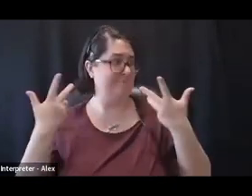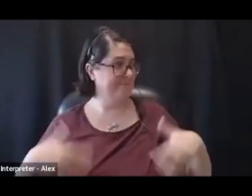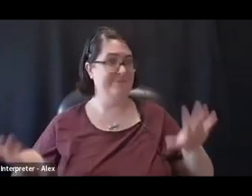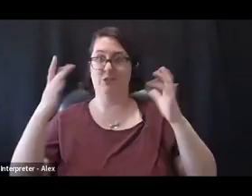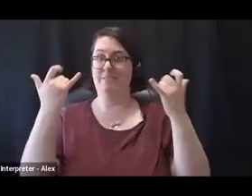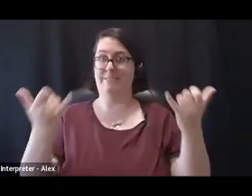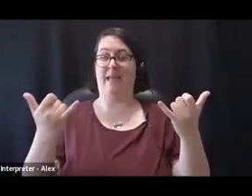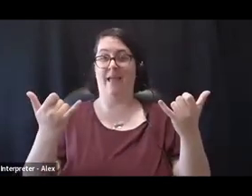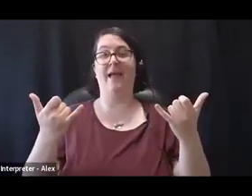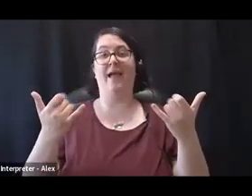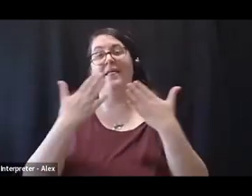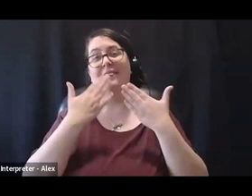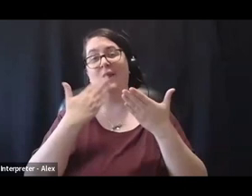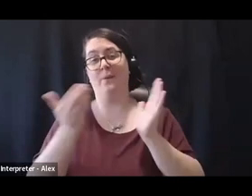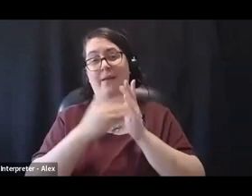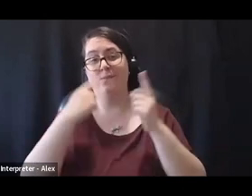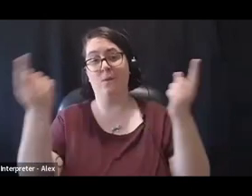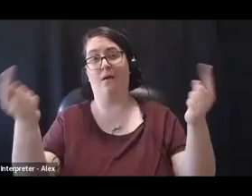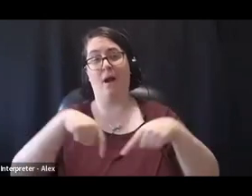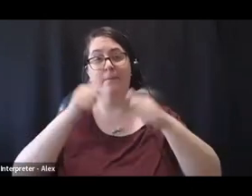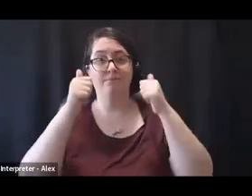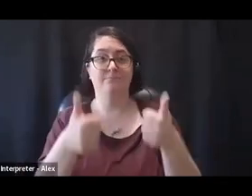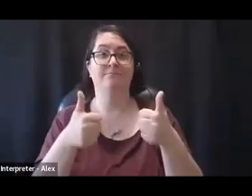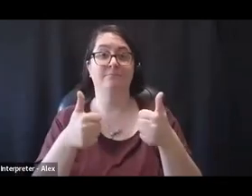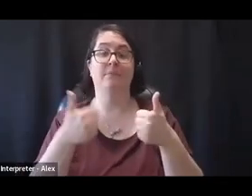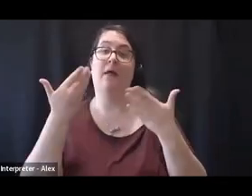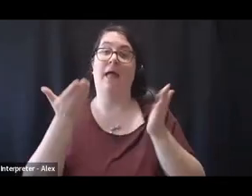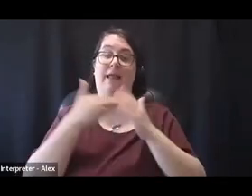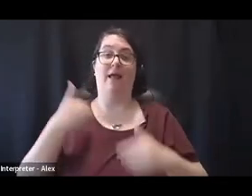today. That's it for us. Thank you very much, everyone, for being here. My name is